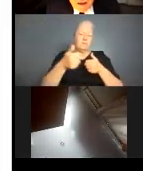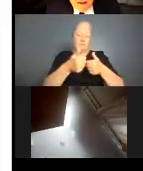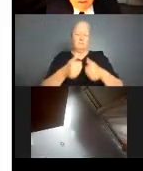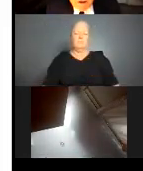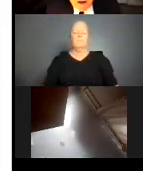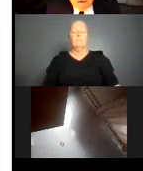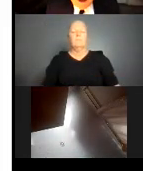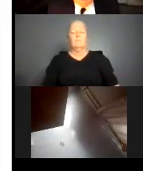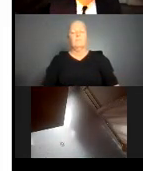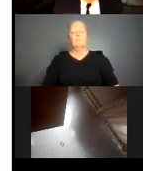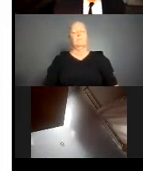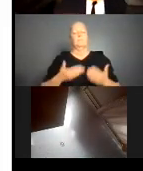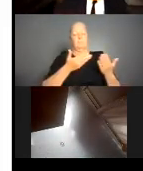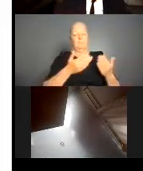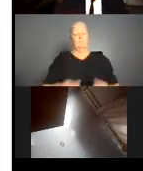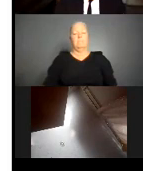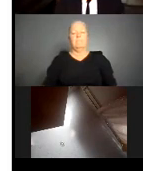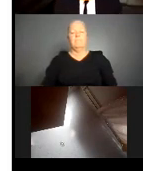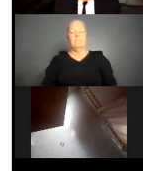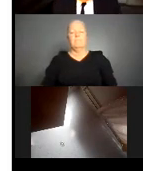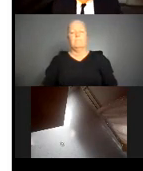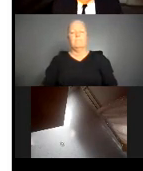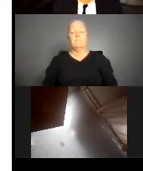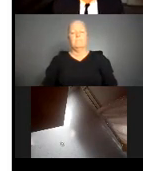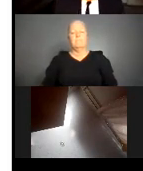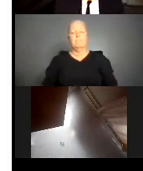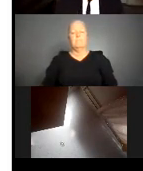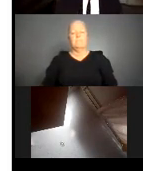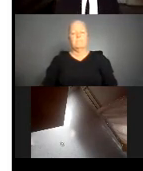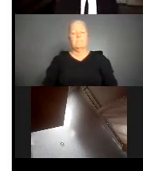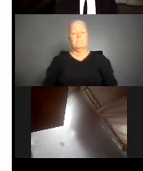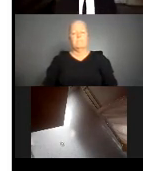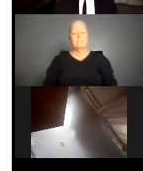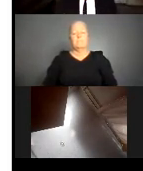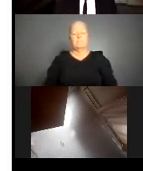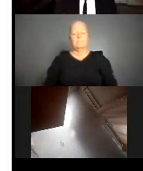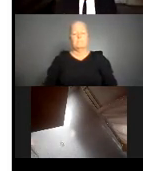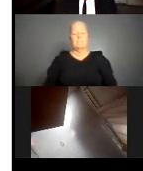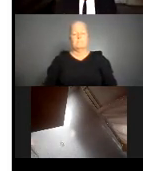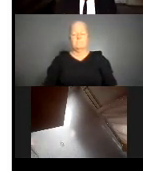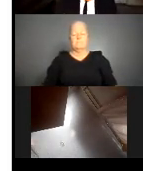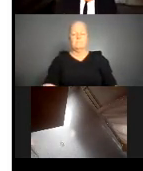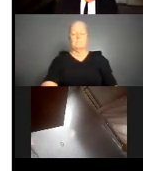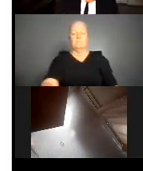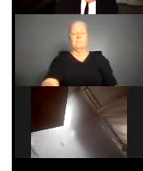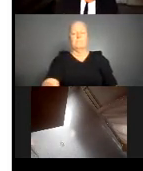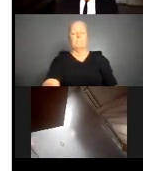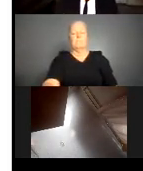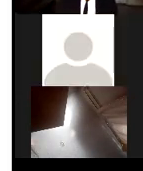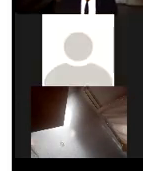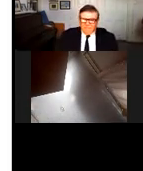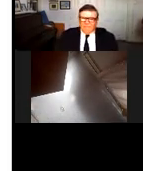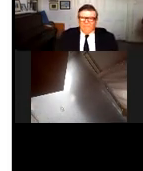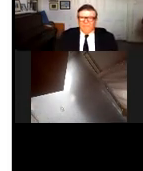Now let's hear from the COVID-19 crisis is affecting every aspect of our societies, revealing the extent of exclusion that the